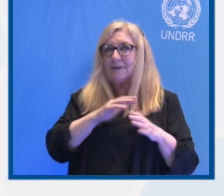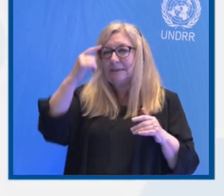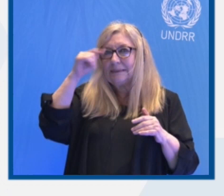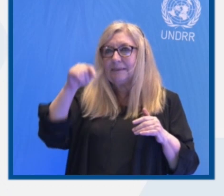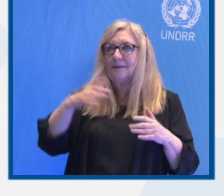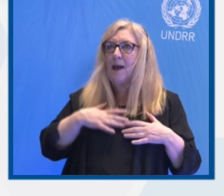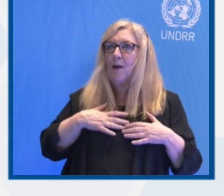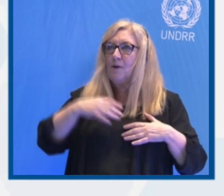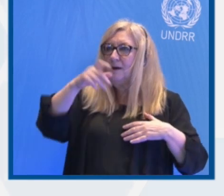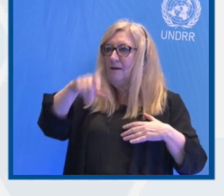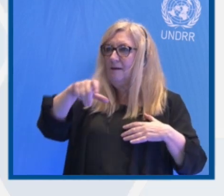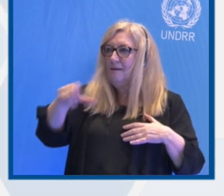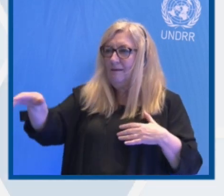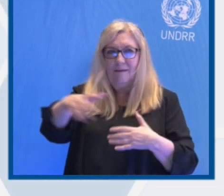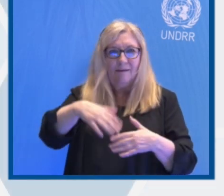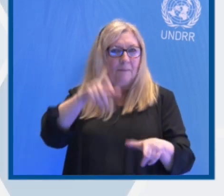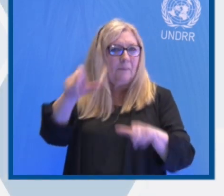our society. And the